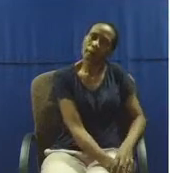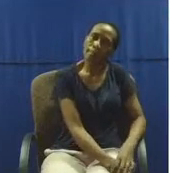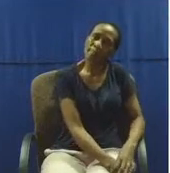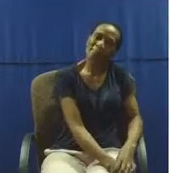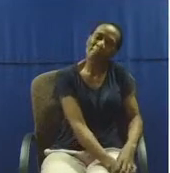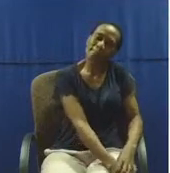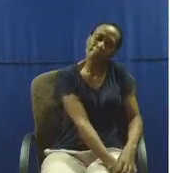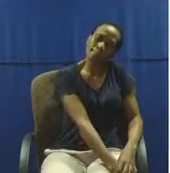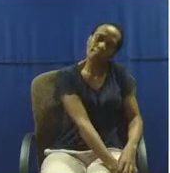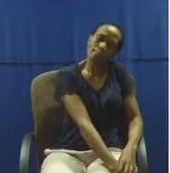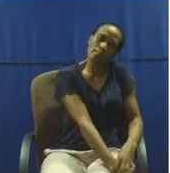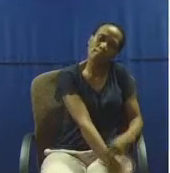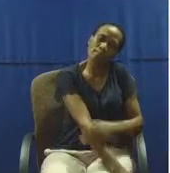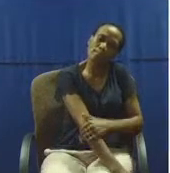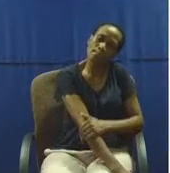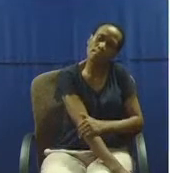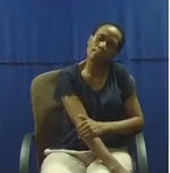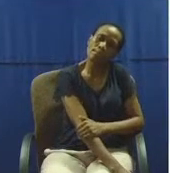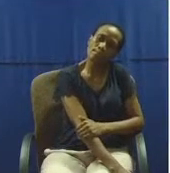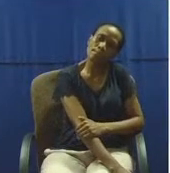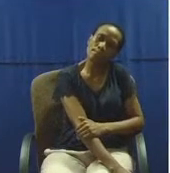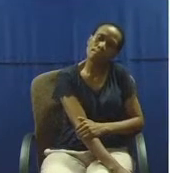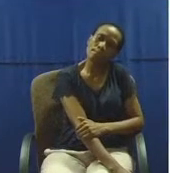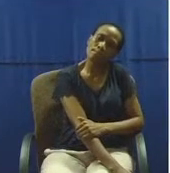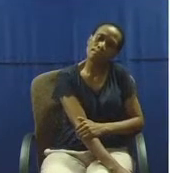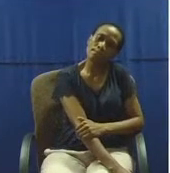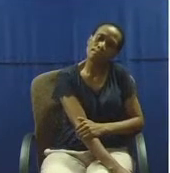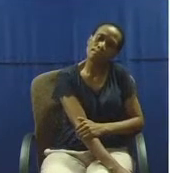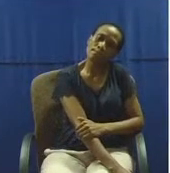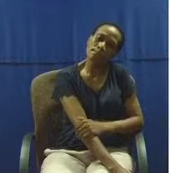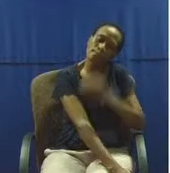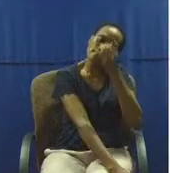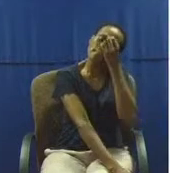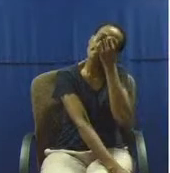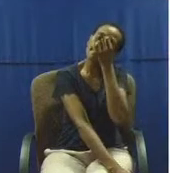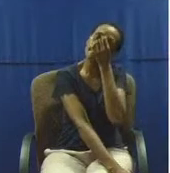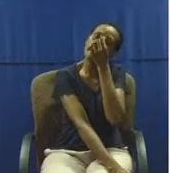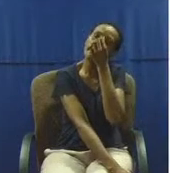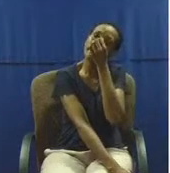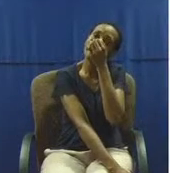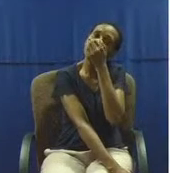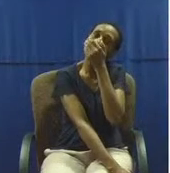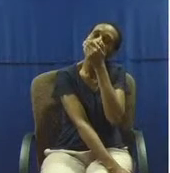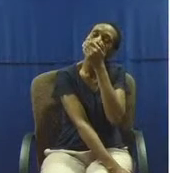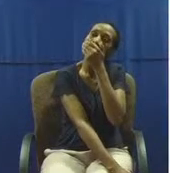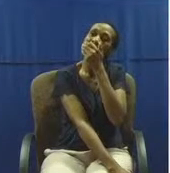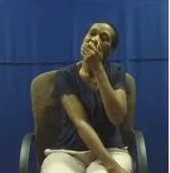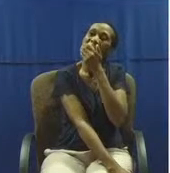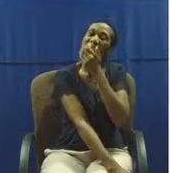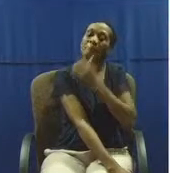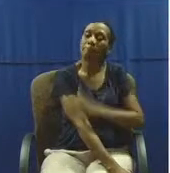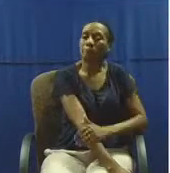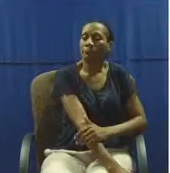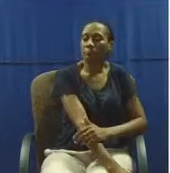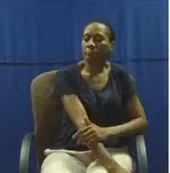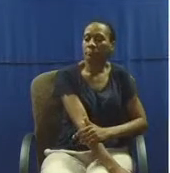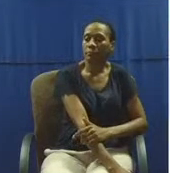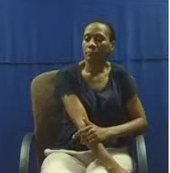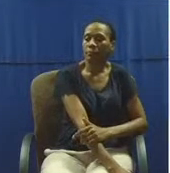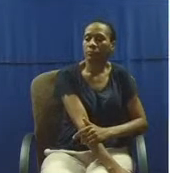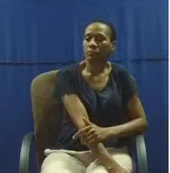youth population is unemployed in this country that you're leading. The levels of unemployment were at crisis level even before COVID